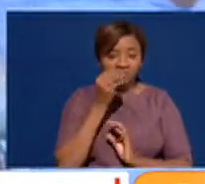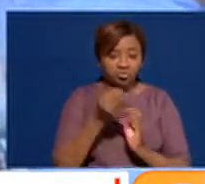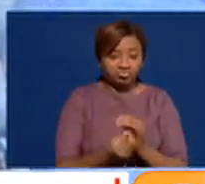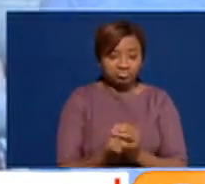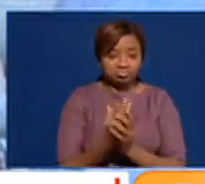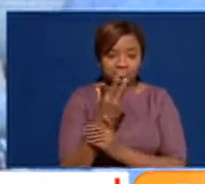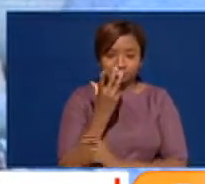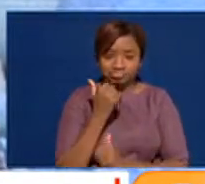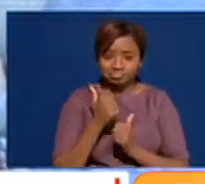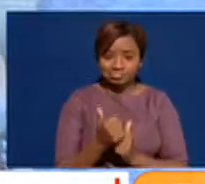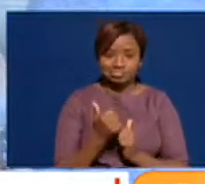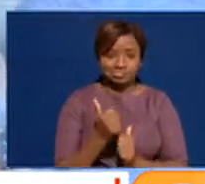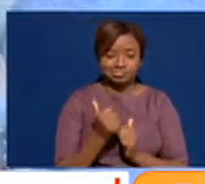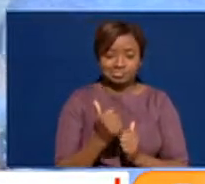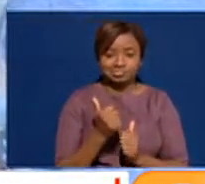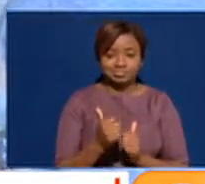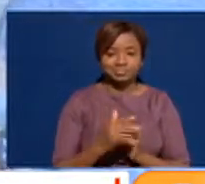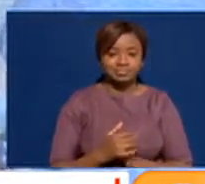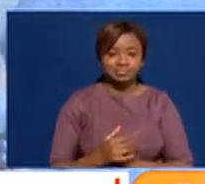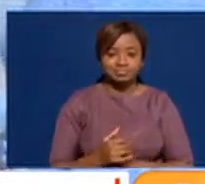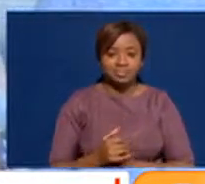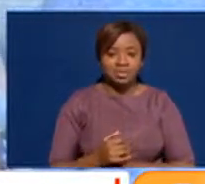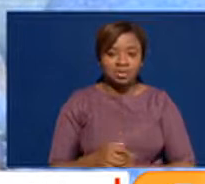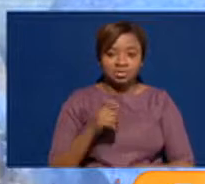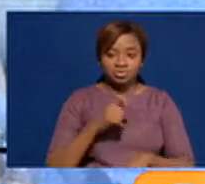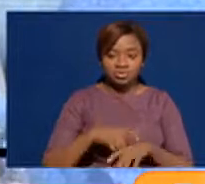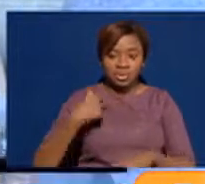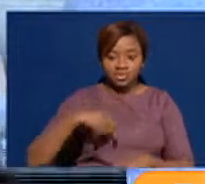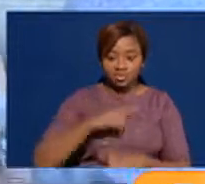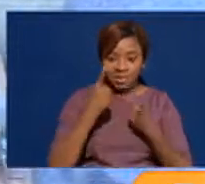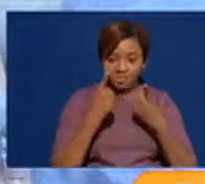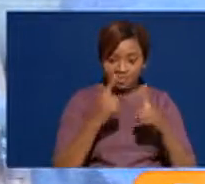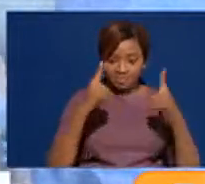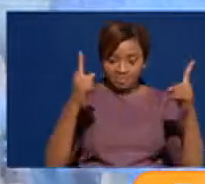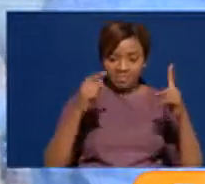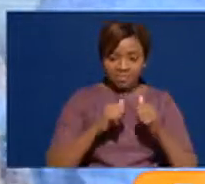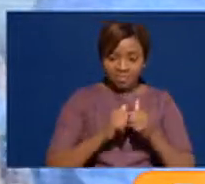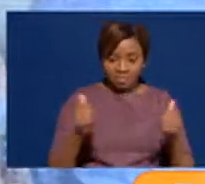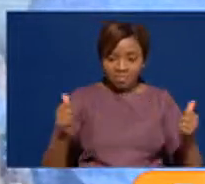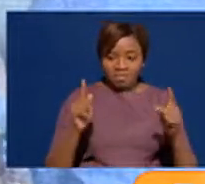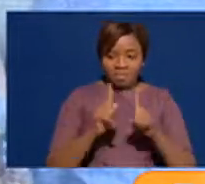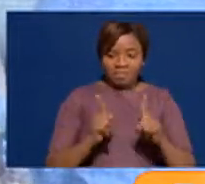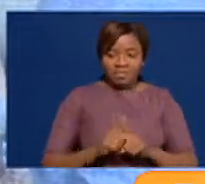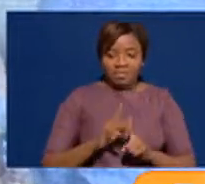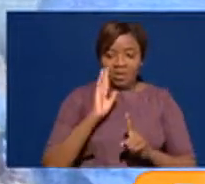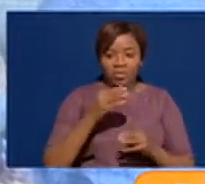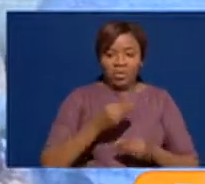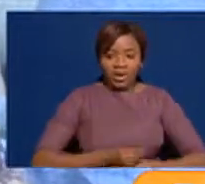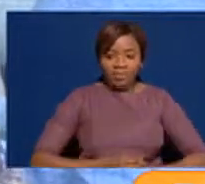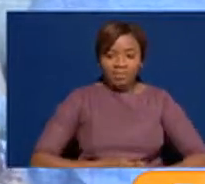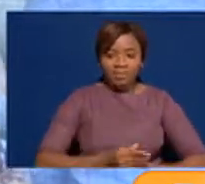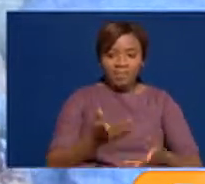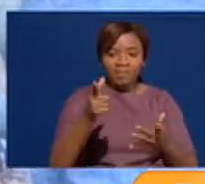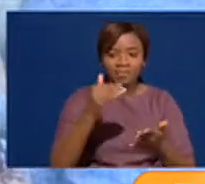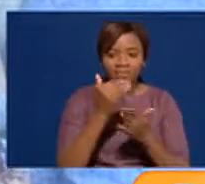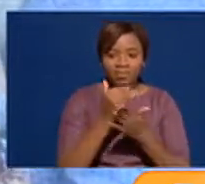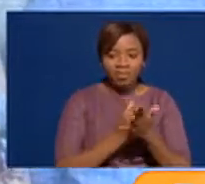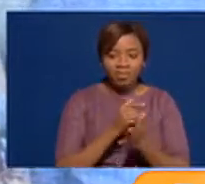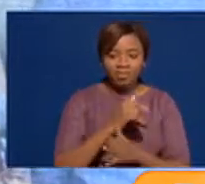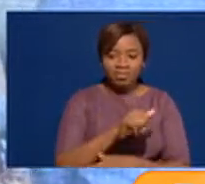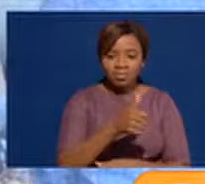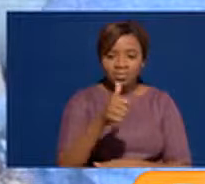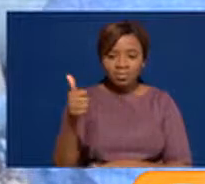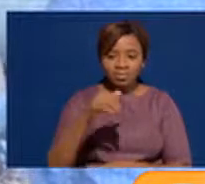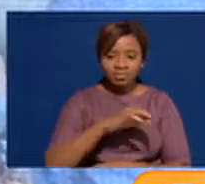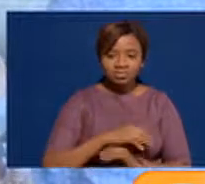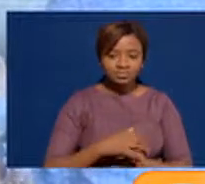pilot. And once we succeed, and we will, we roll out this program to the rest of the country.